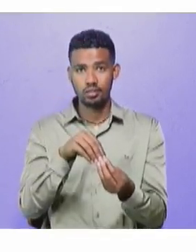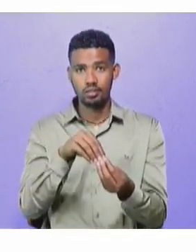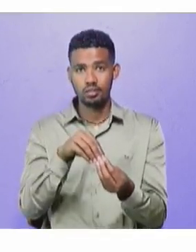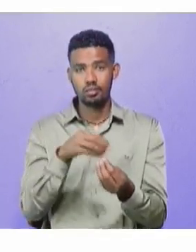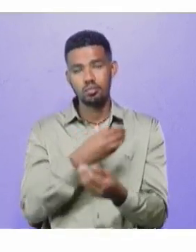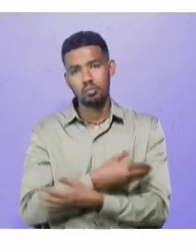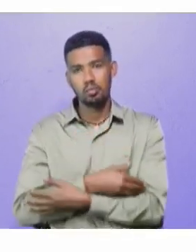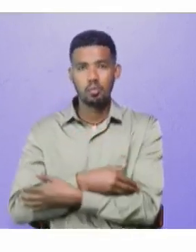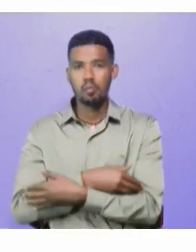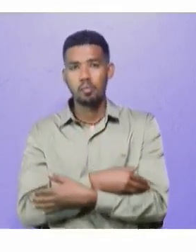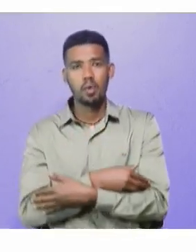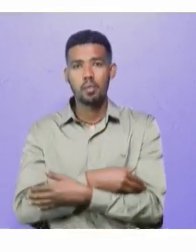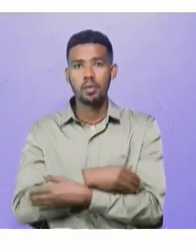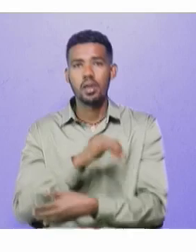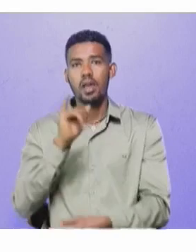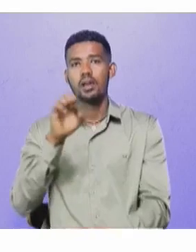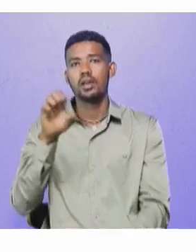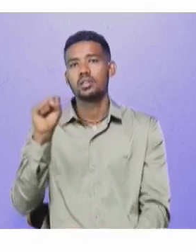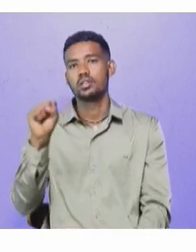babies.